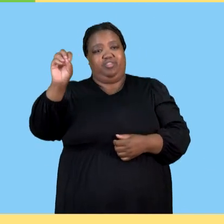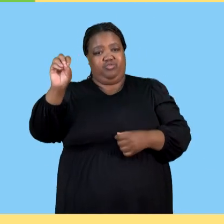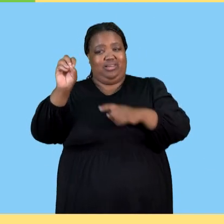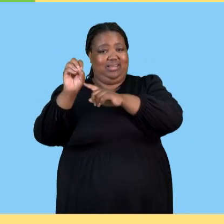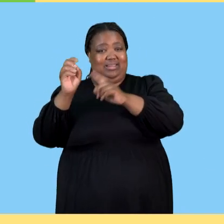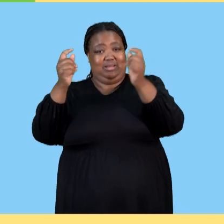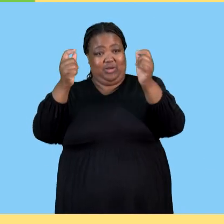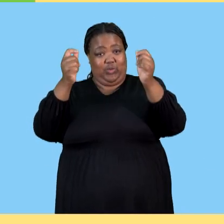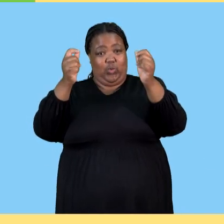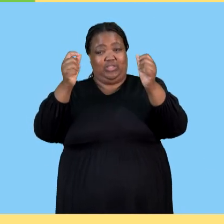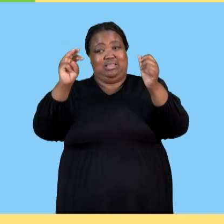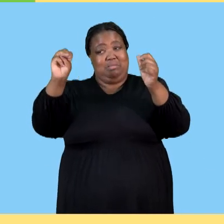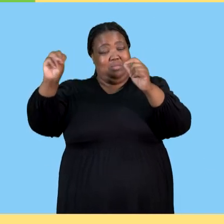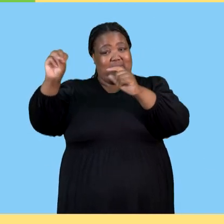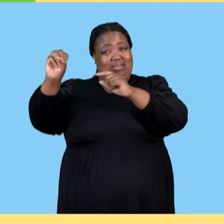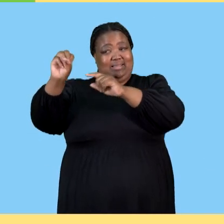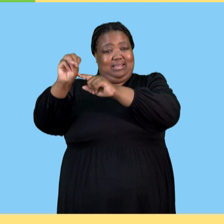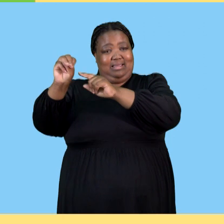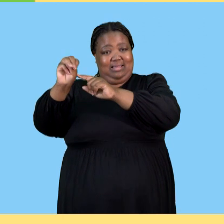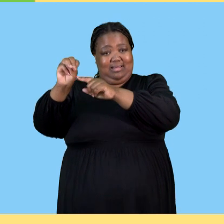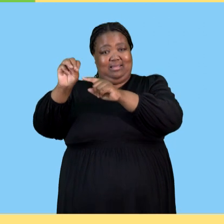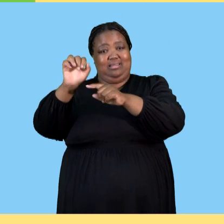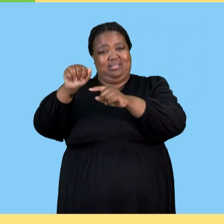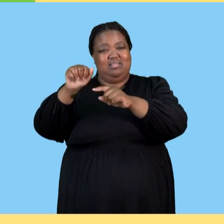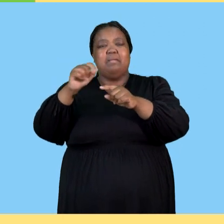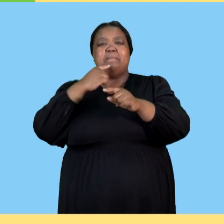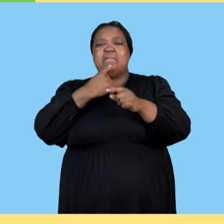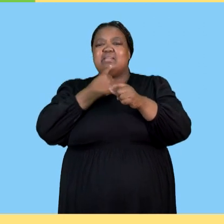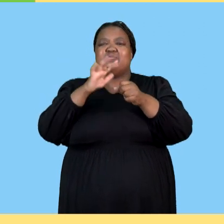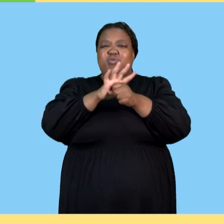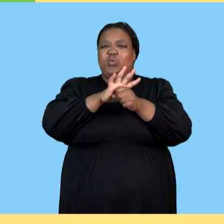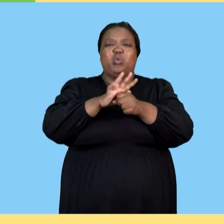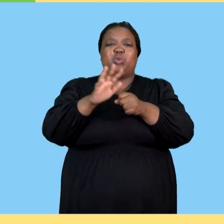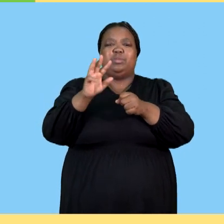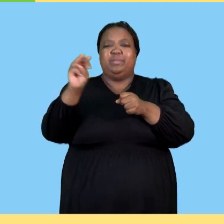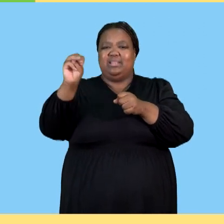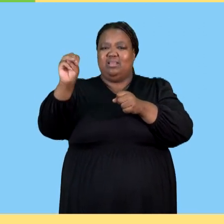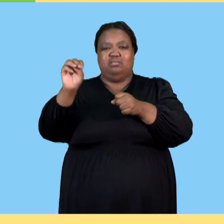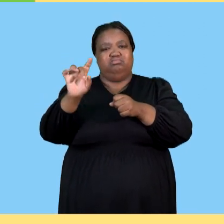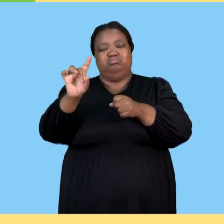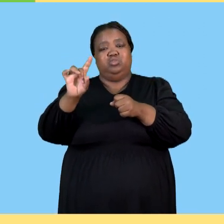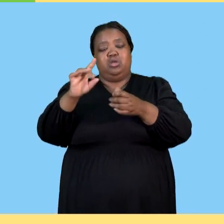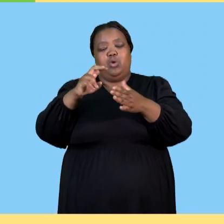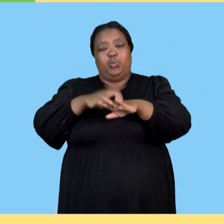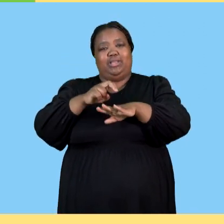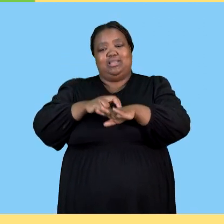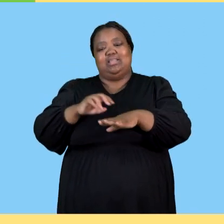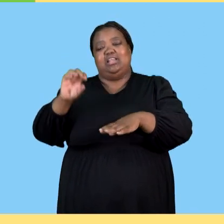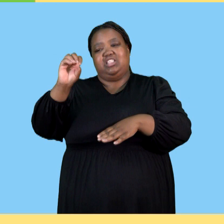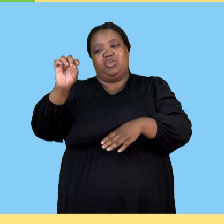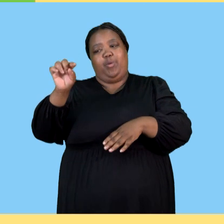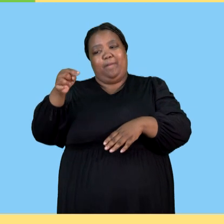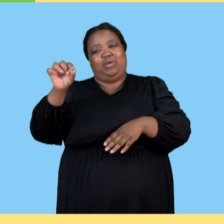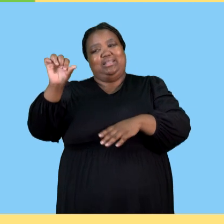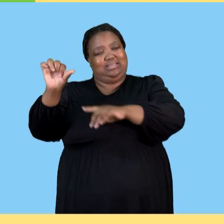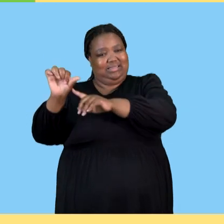1,400 is the cost per meter, but we don't need the entire meter. We only need 0.6 for each